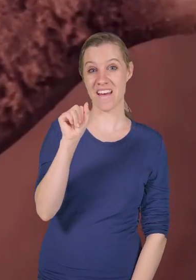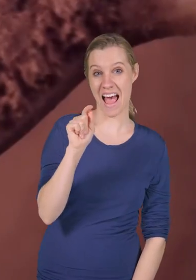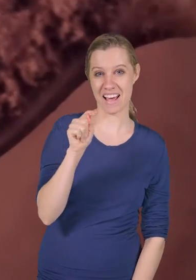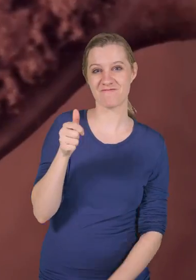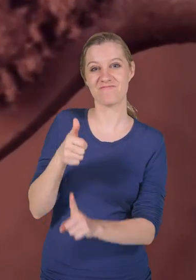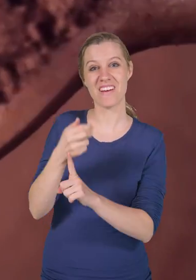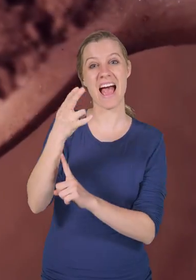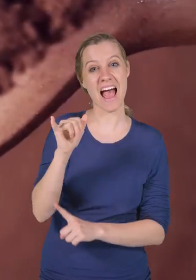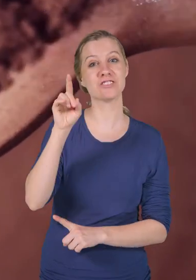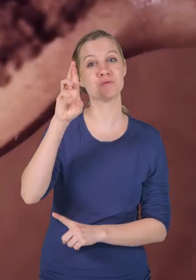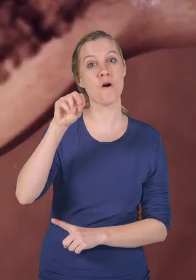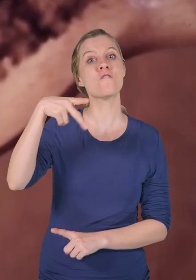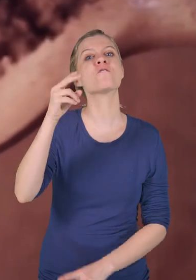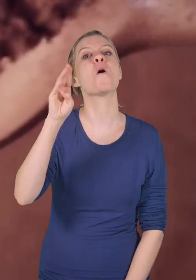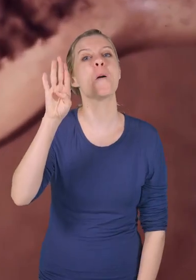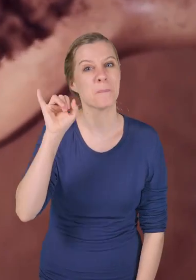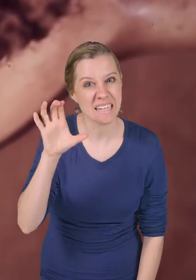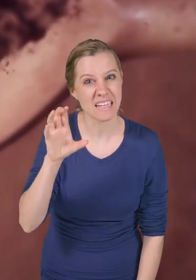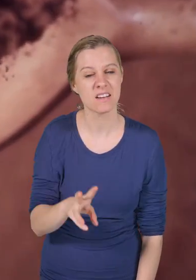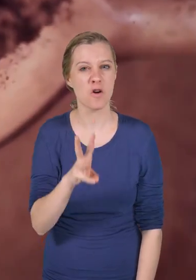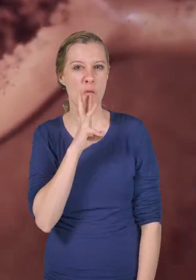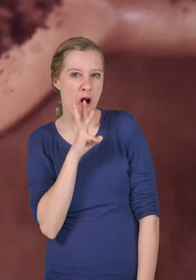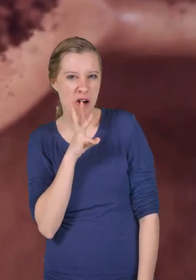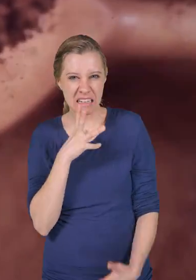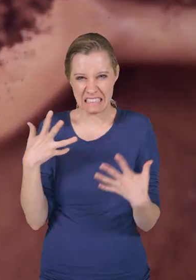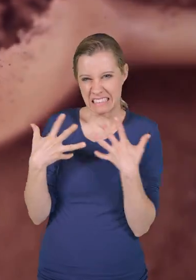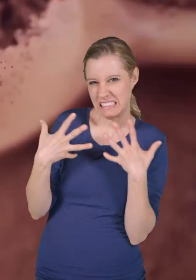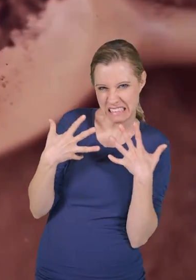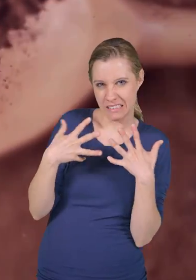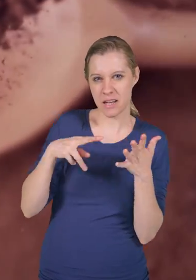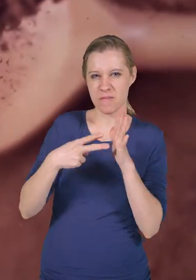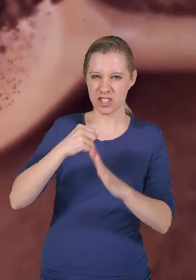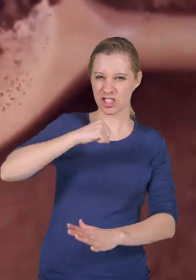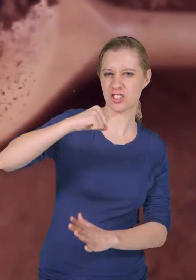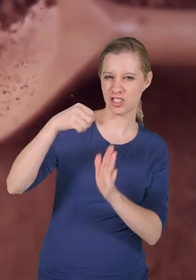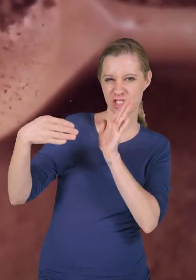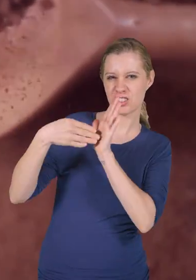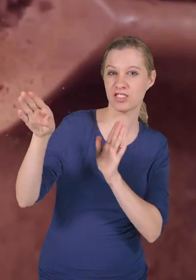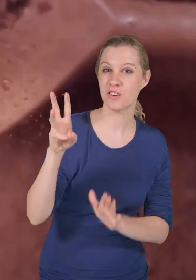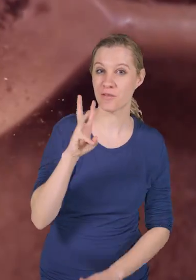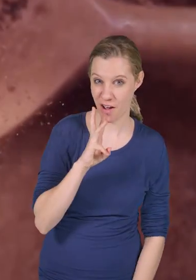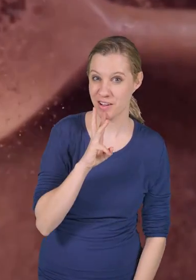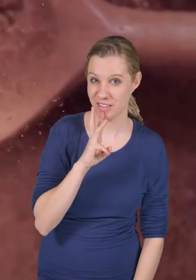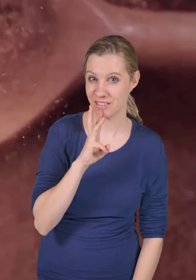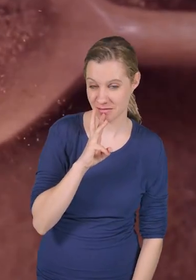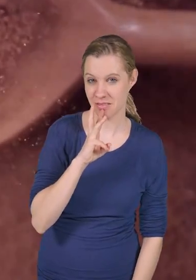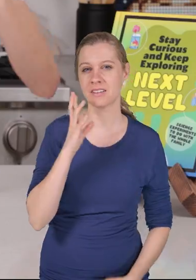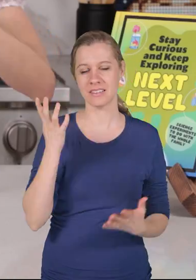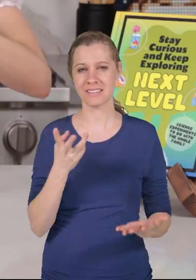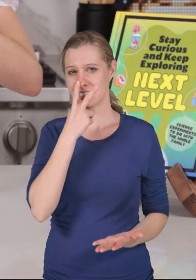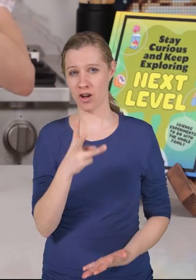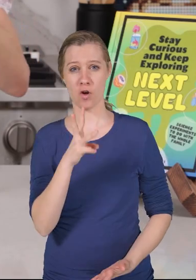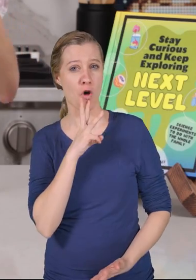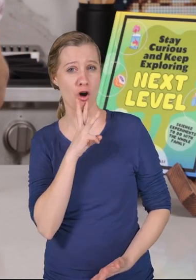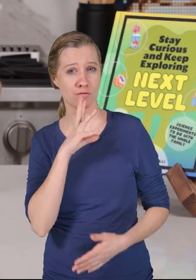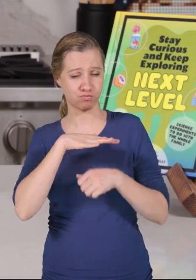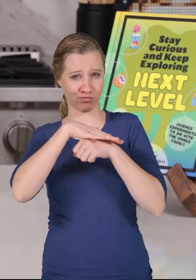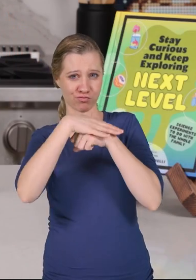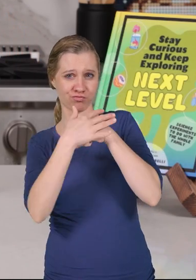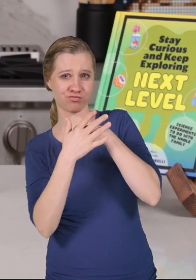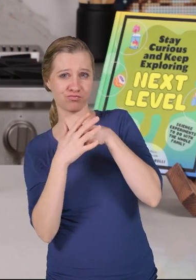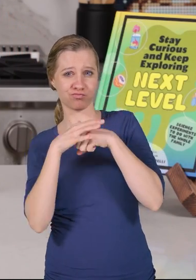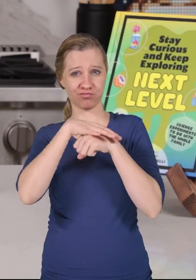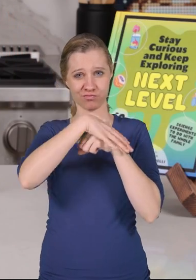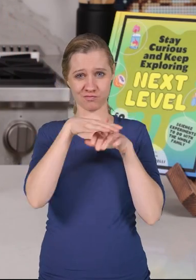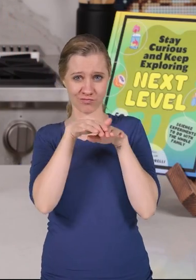and fat, which is hydrophobic, or water-fearing, meaning it repels water. We saw that water on